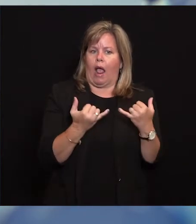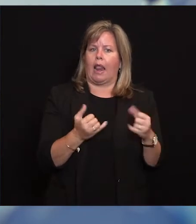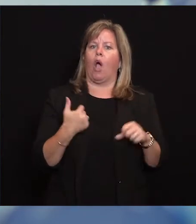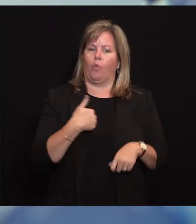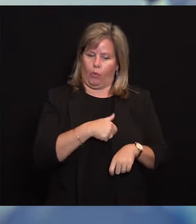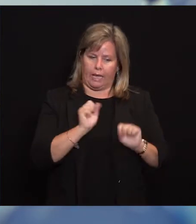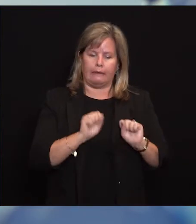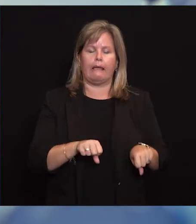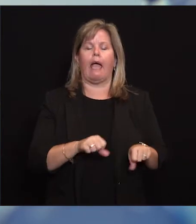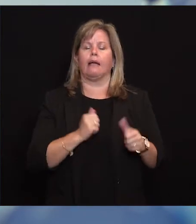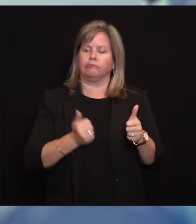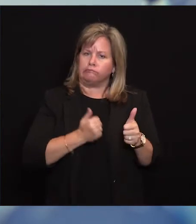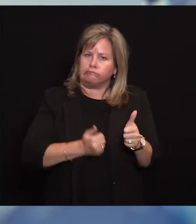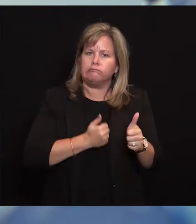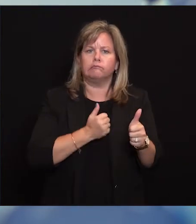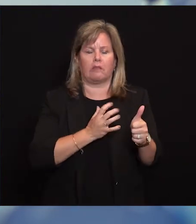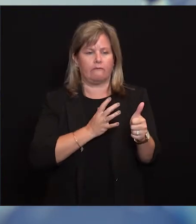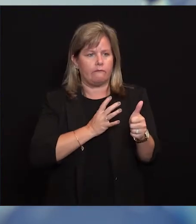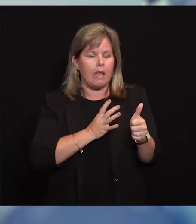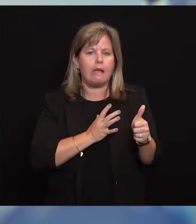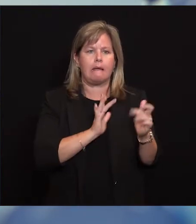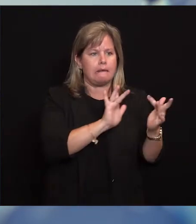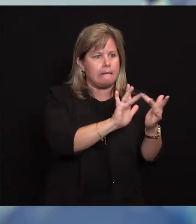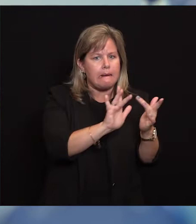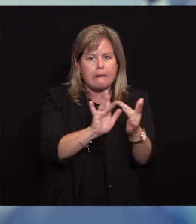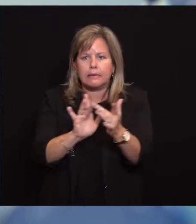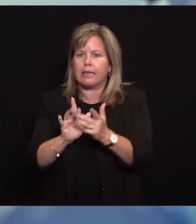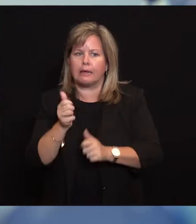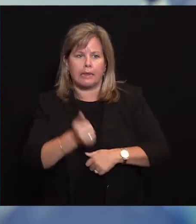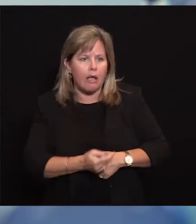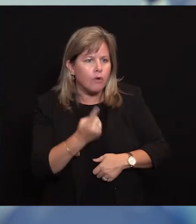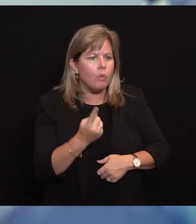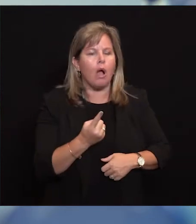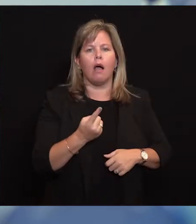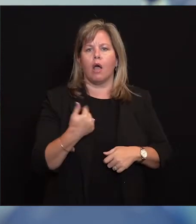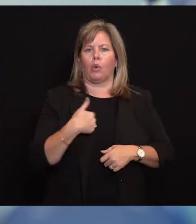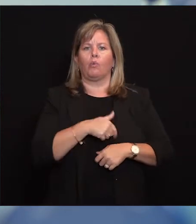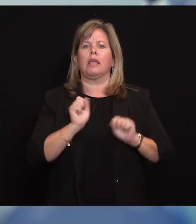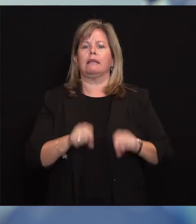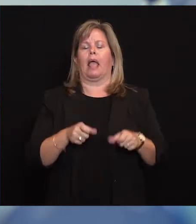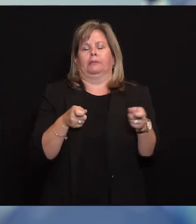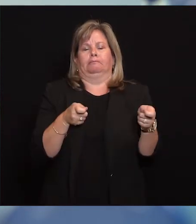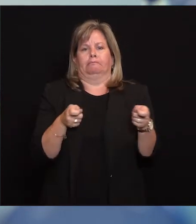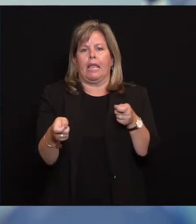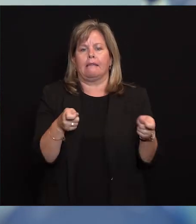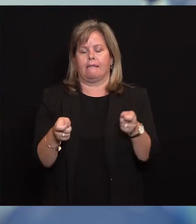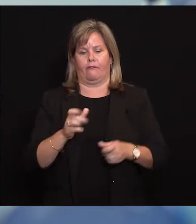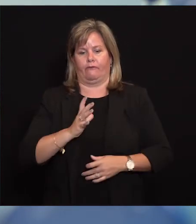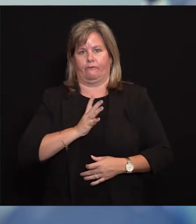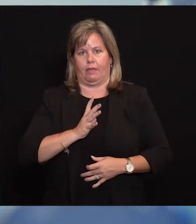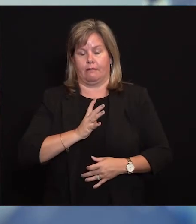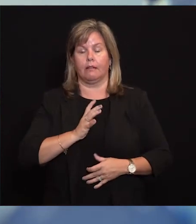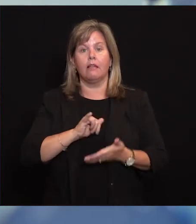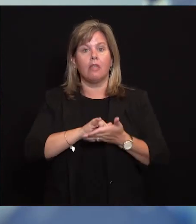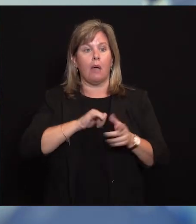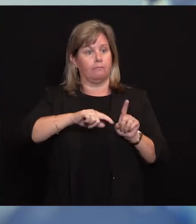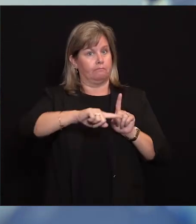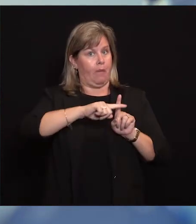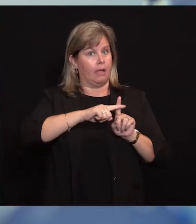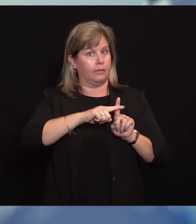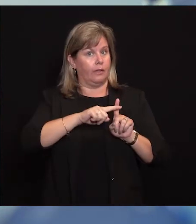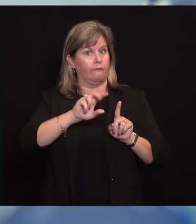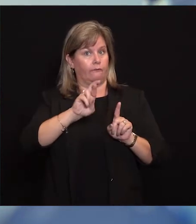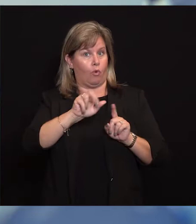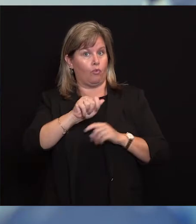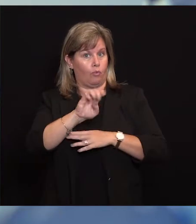up with that case investigation and the contact tracing work that goes along with those cases. And that positivity rate is still below